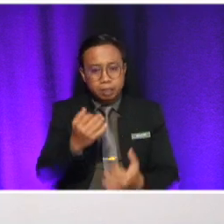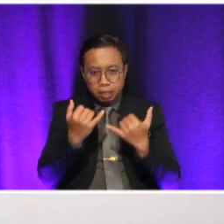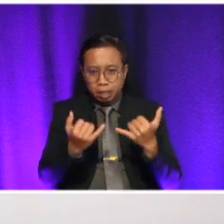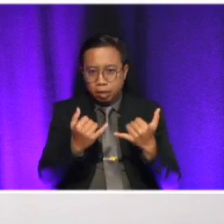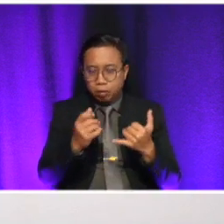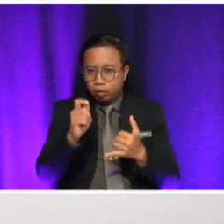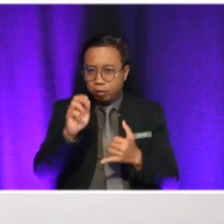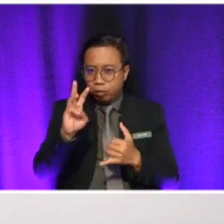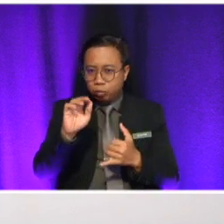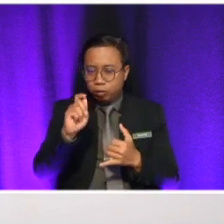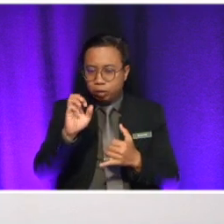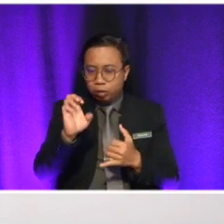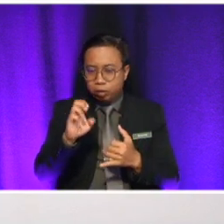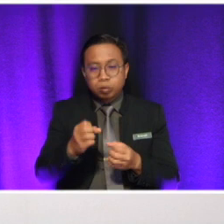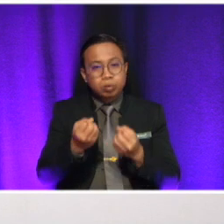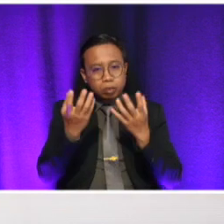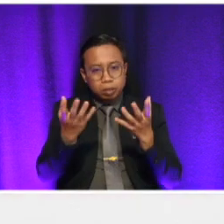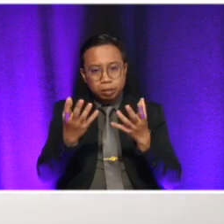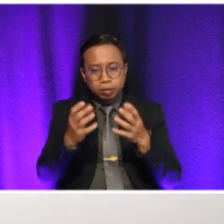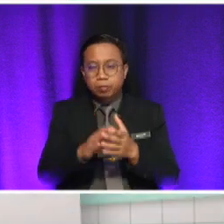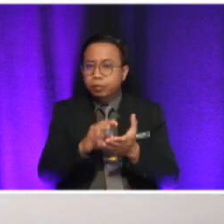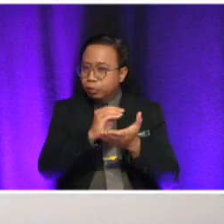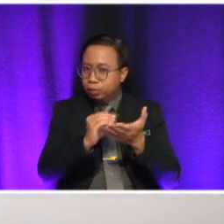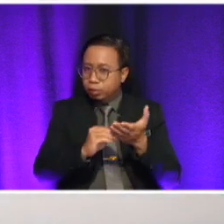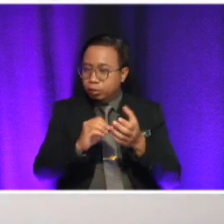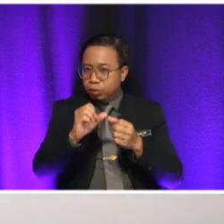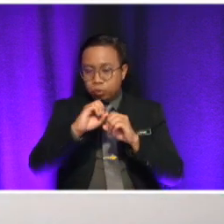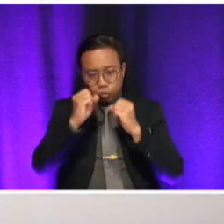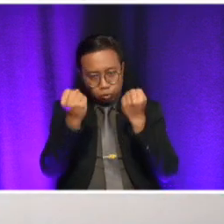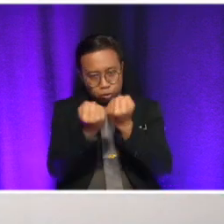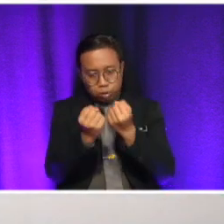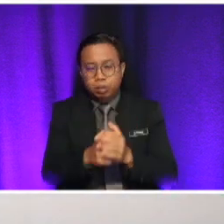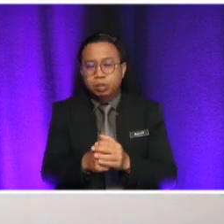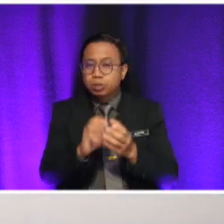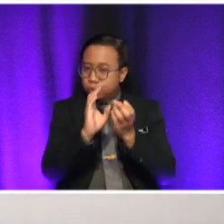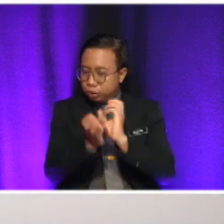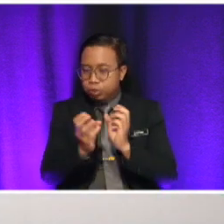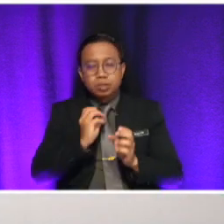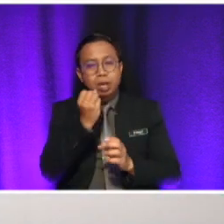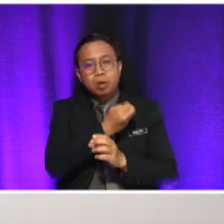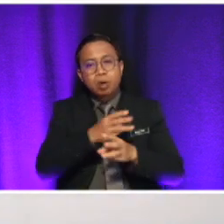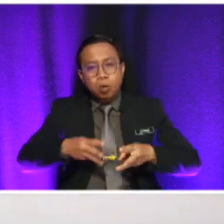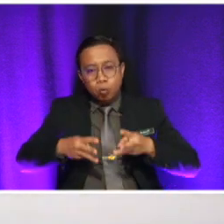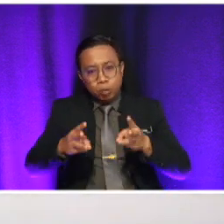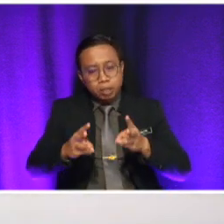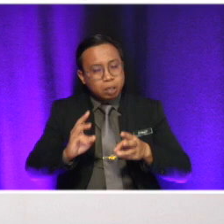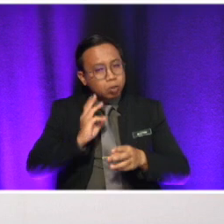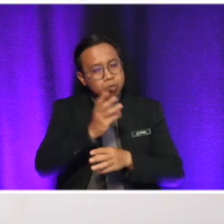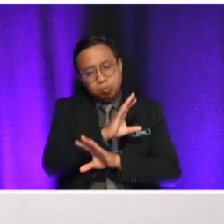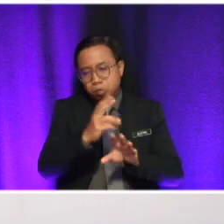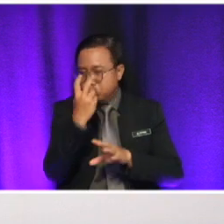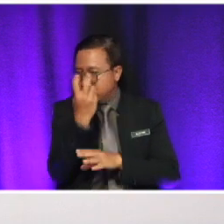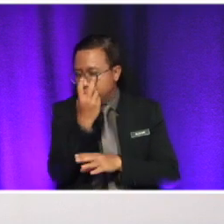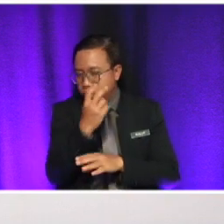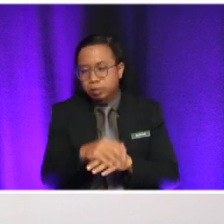WhatsApp, Facebook, so many social media applications that has changed the way we communicate and get information that we don't even watch the 8